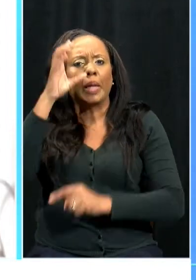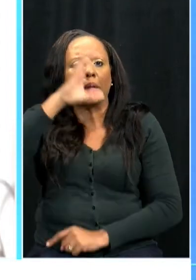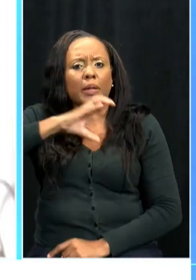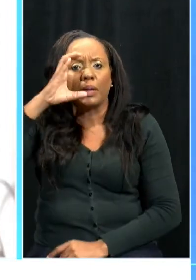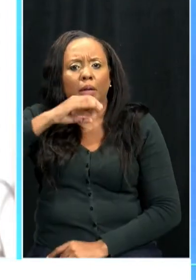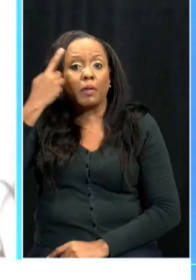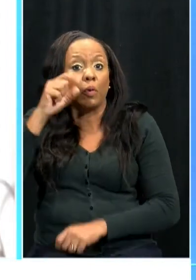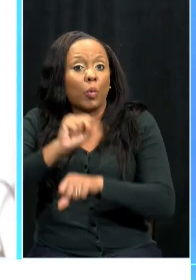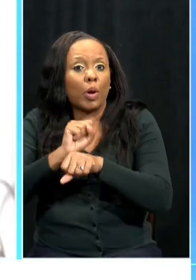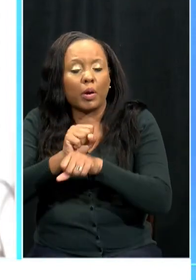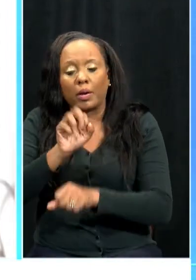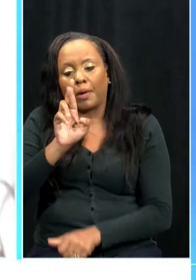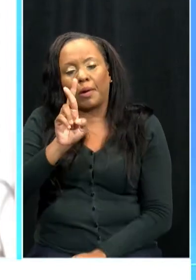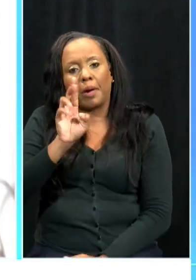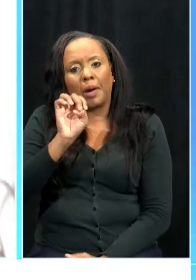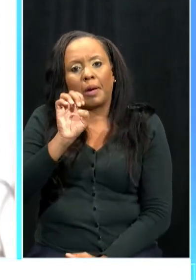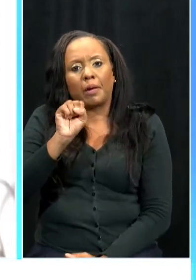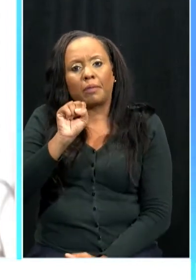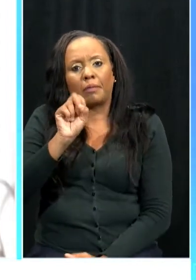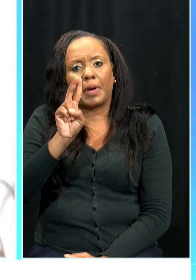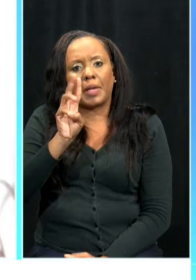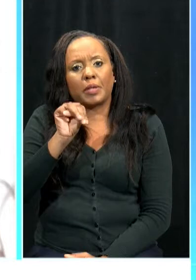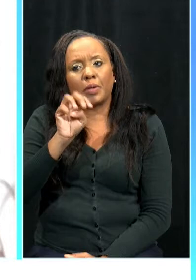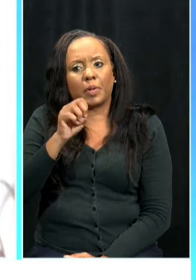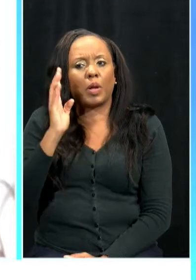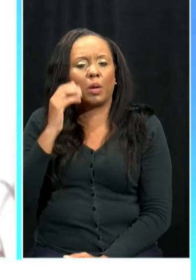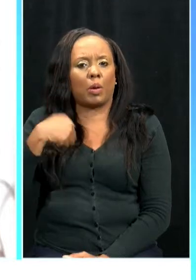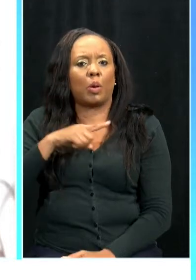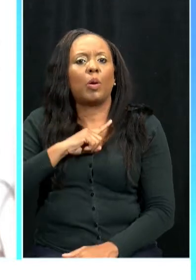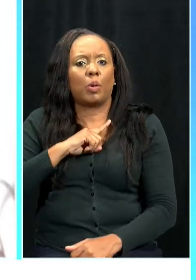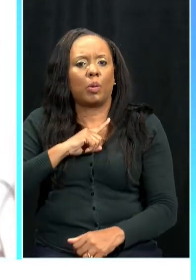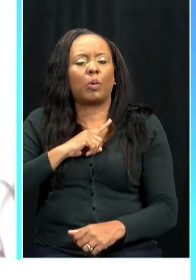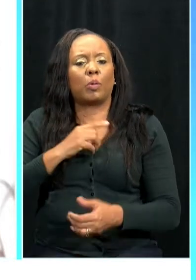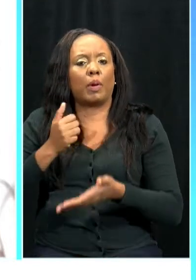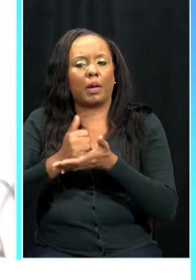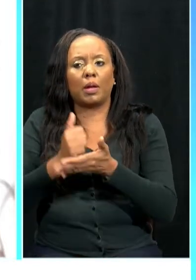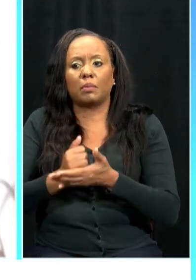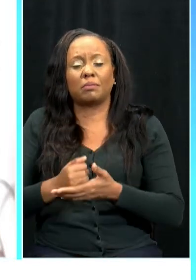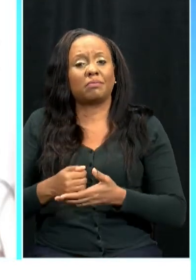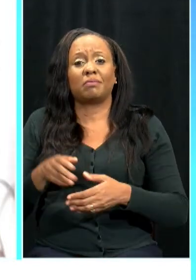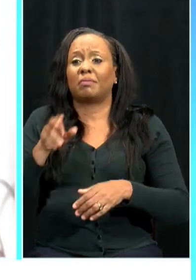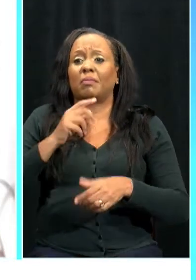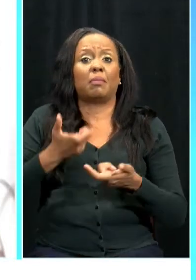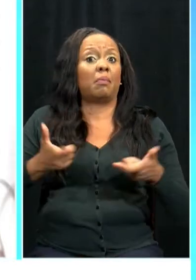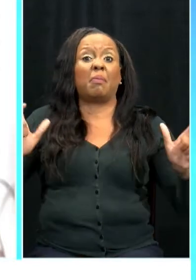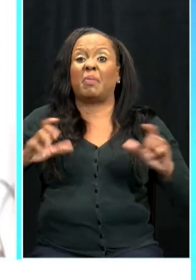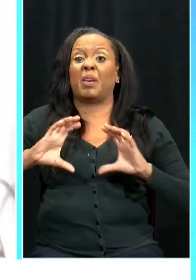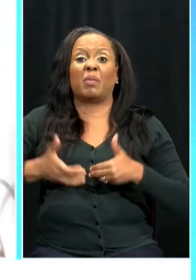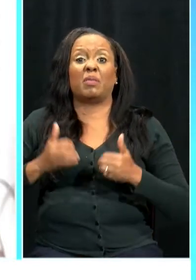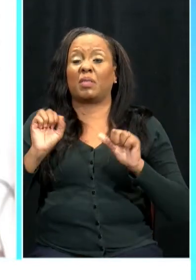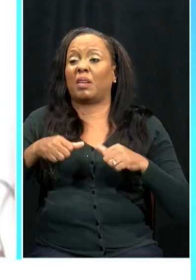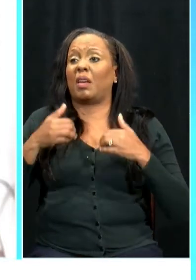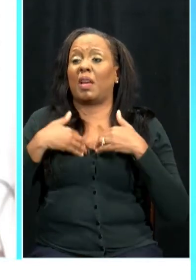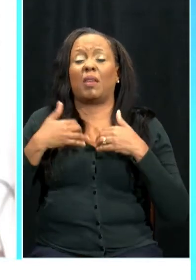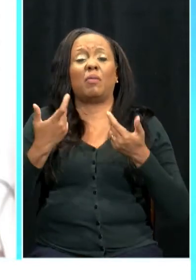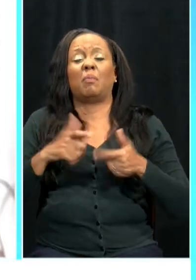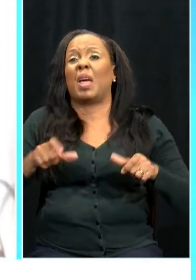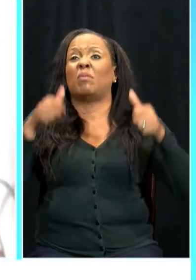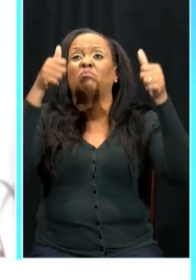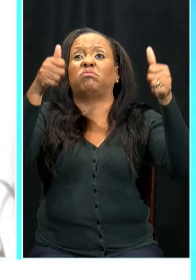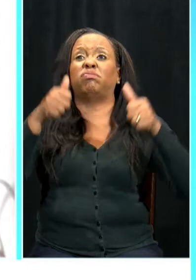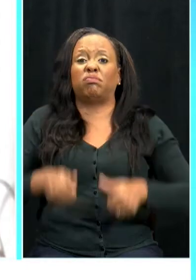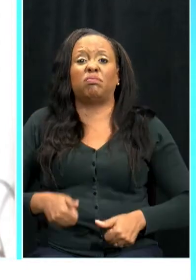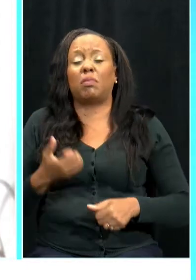Larger parties can buy ads in the newspaper. They can put up, they can have meetings